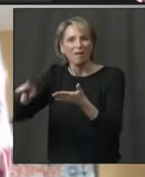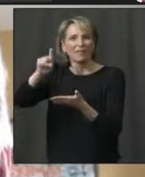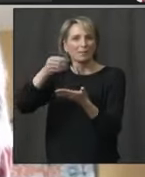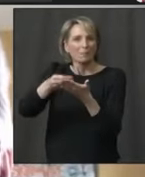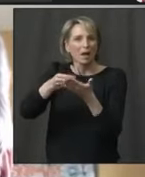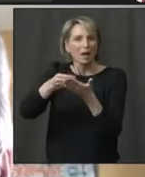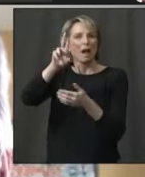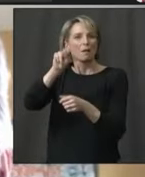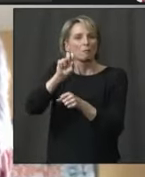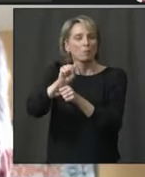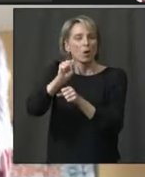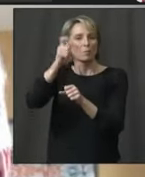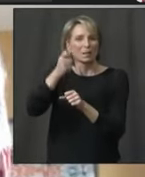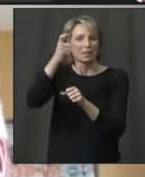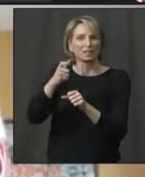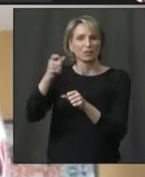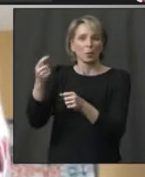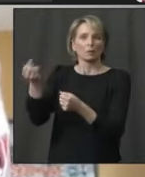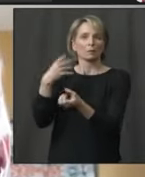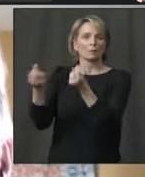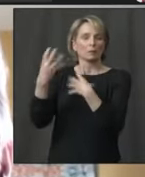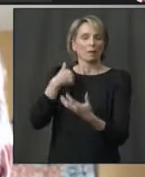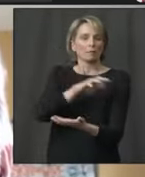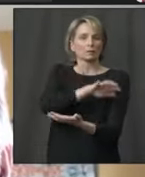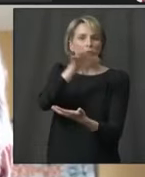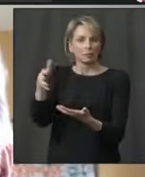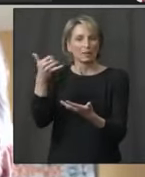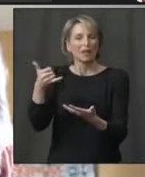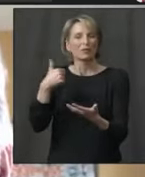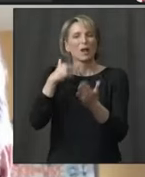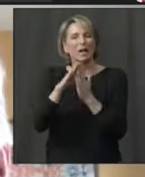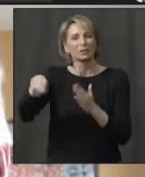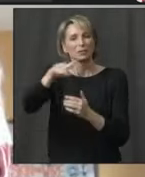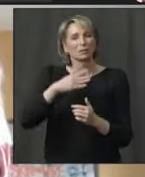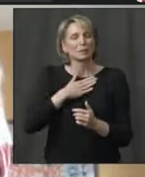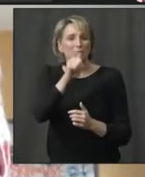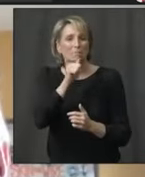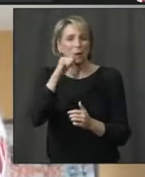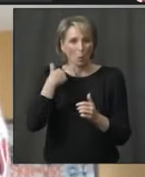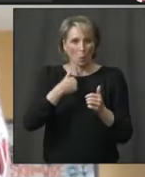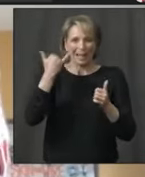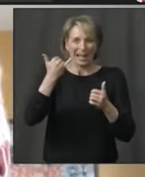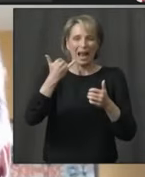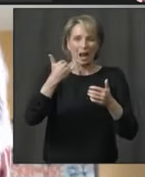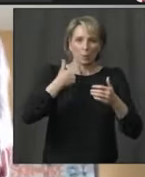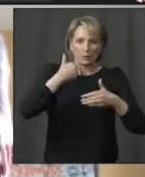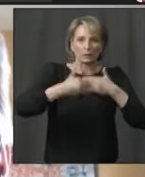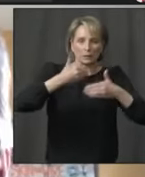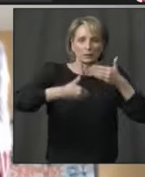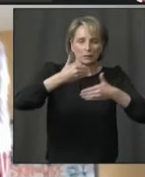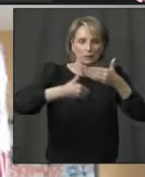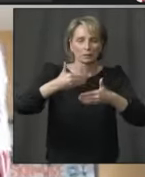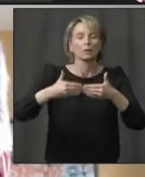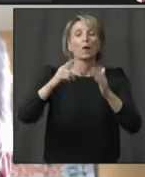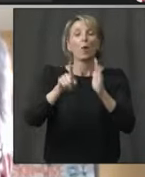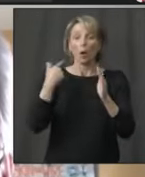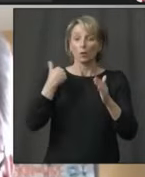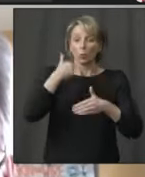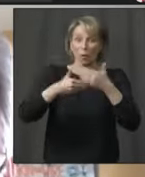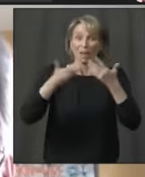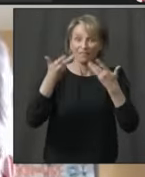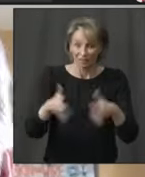patient as we get to your claims. Once processed, they will include retroactive payments. We